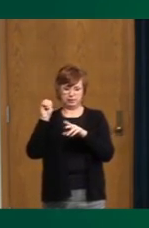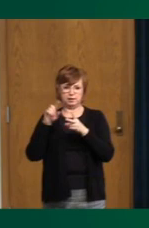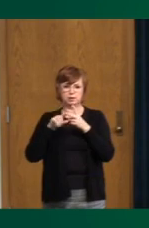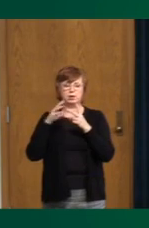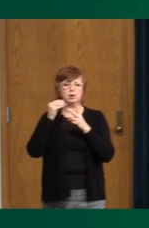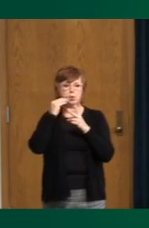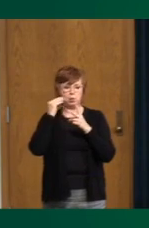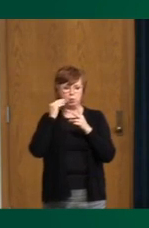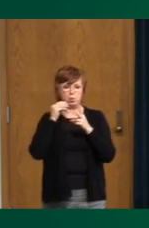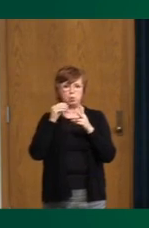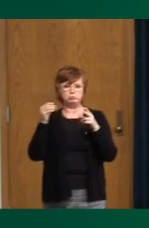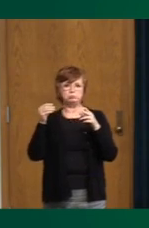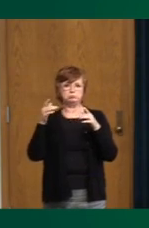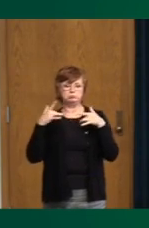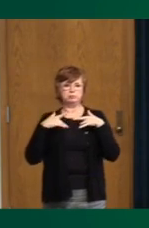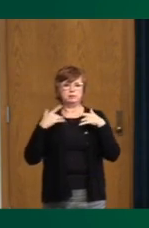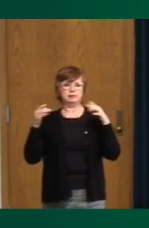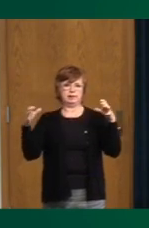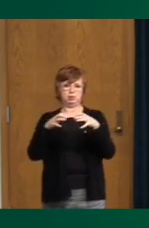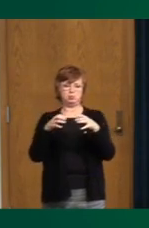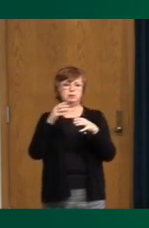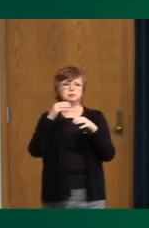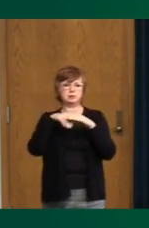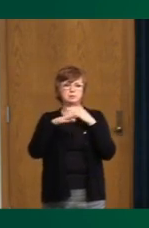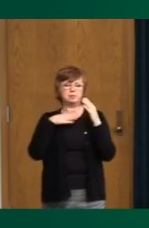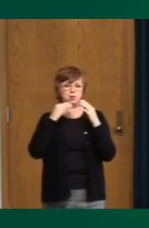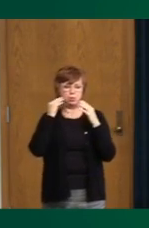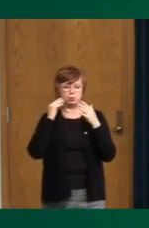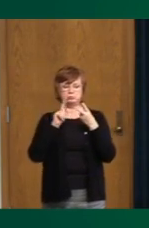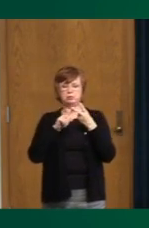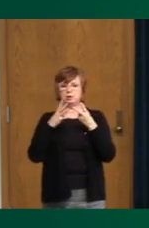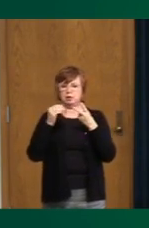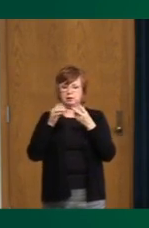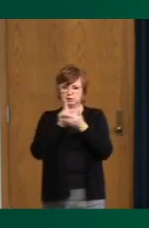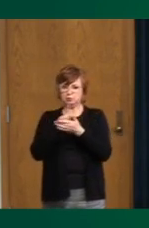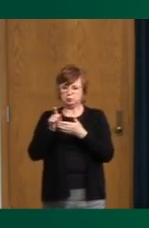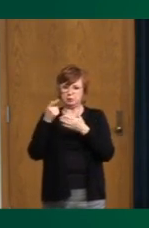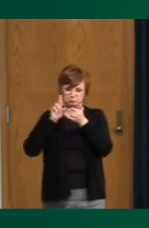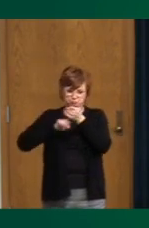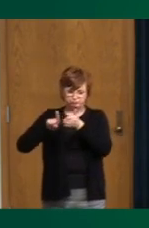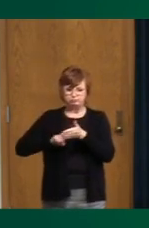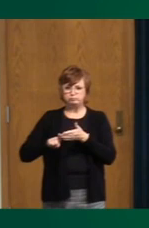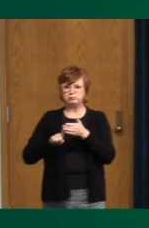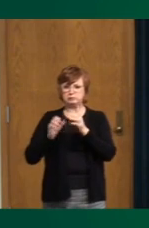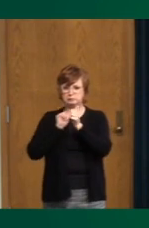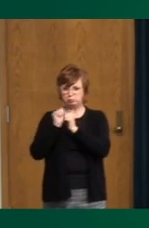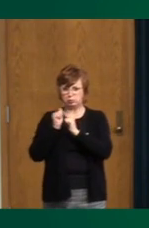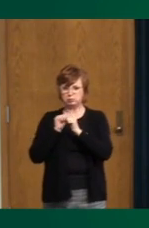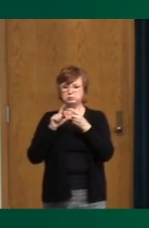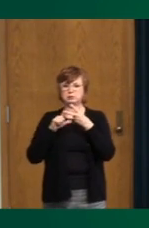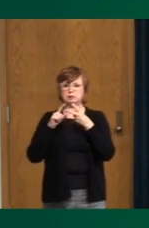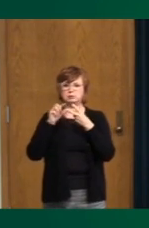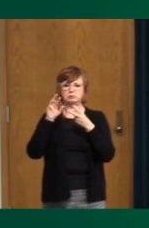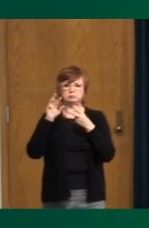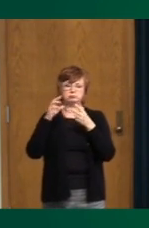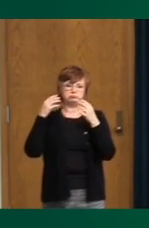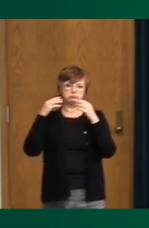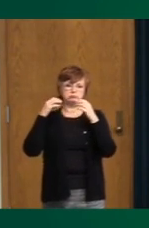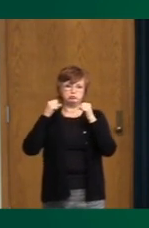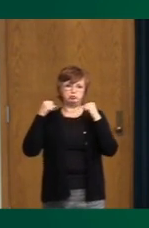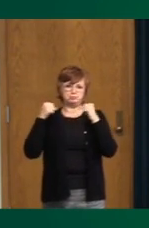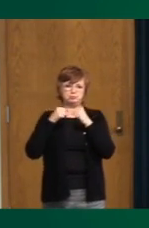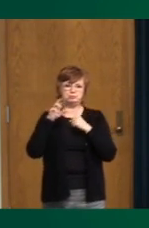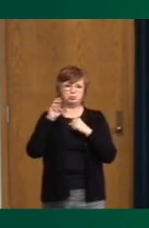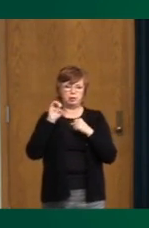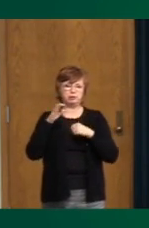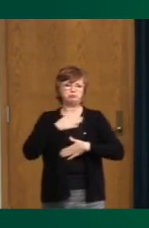taking the course of the next few days to look at our athletics, our recreation opportunities that we have, understanding that in many cases some